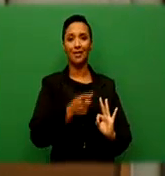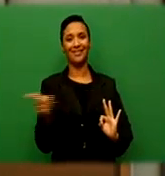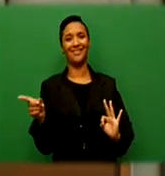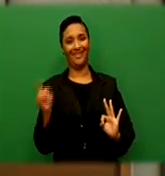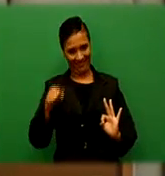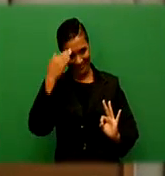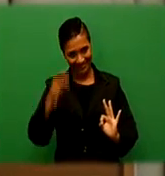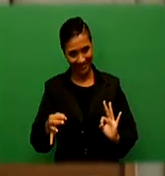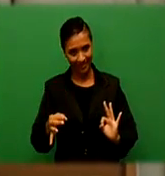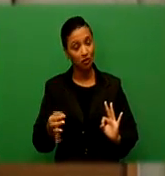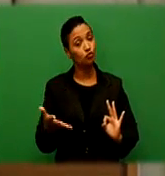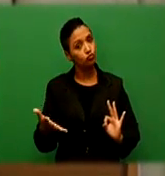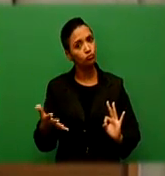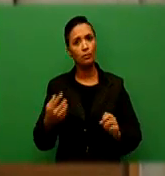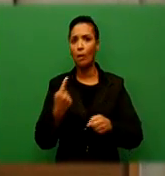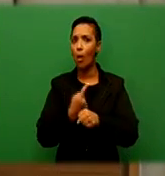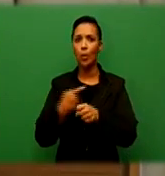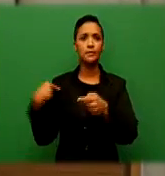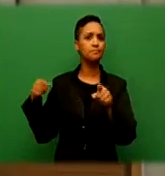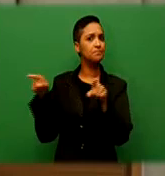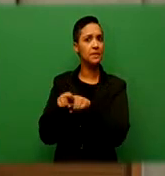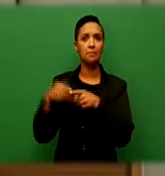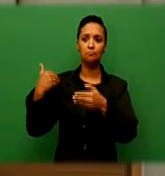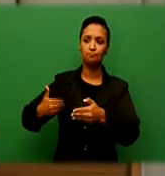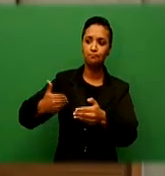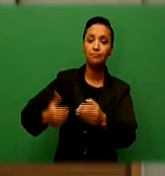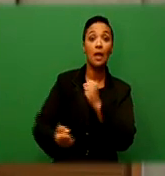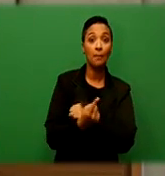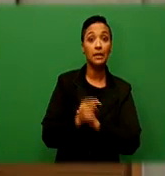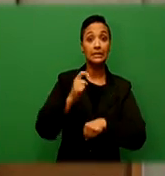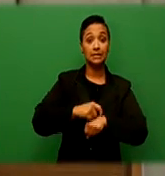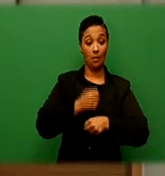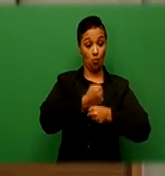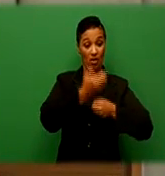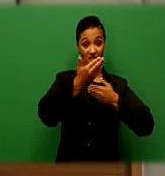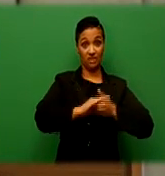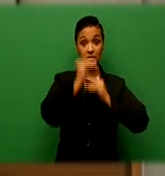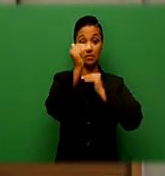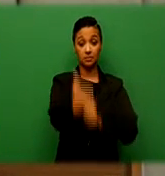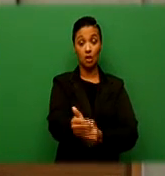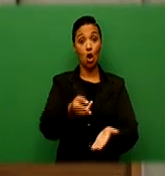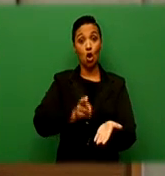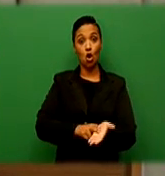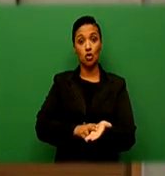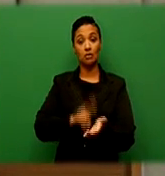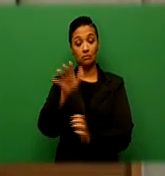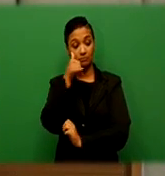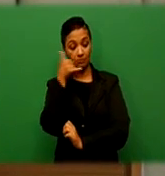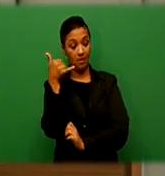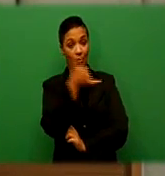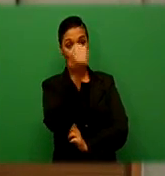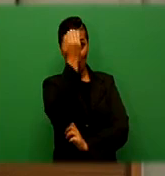here. And as it always happens, even when the term comes to an end, the president will call you in and say